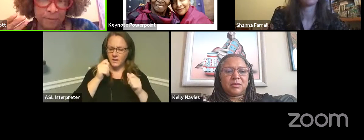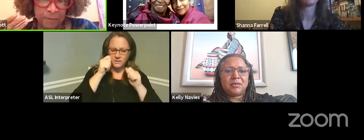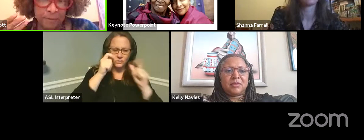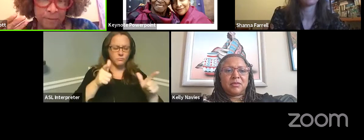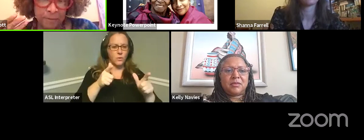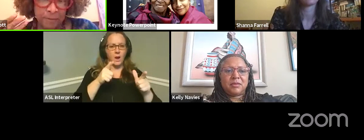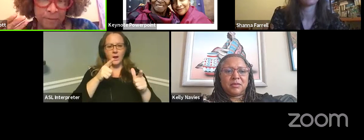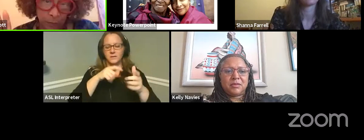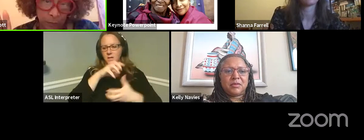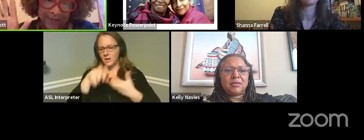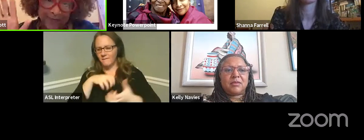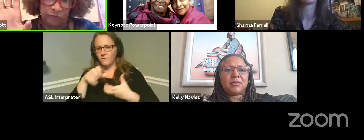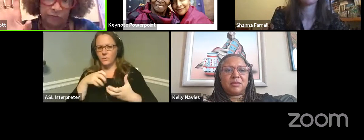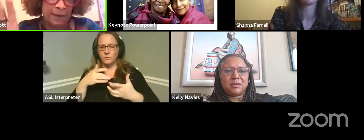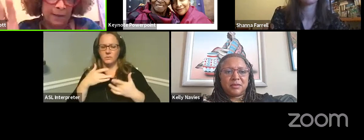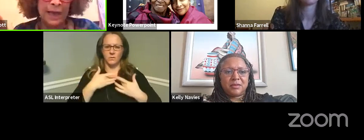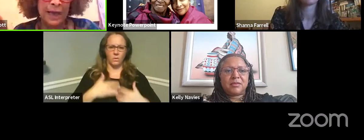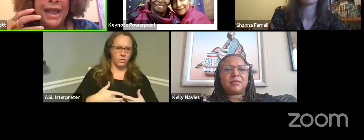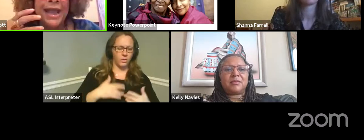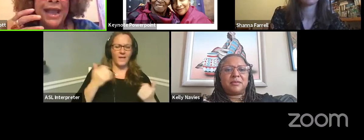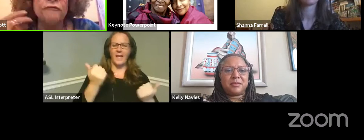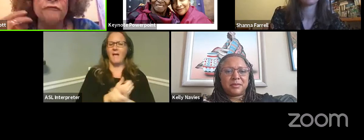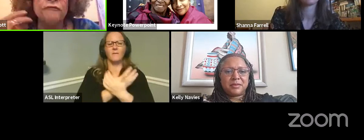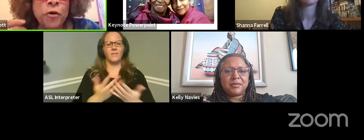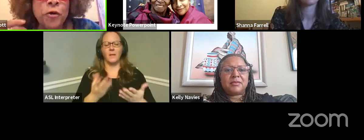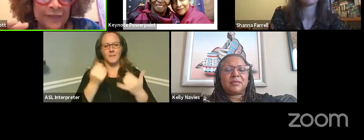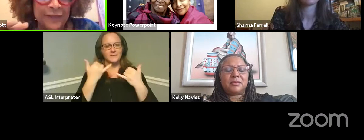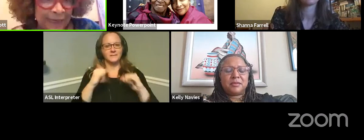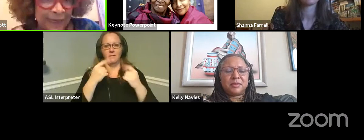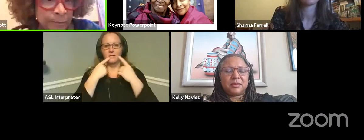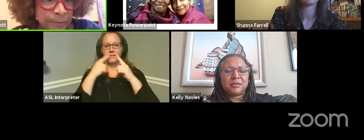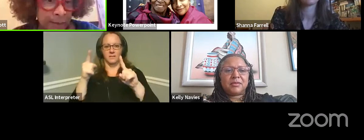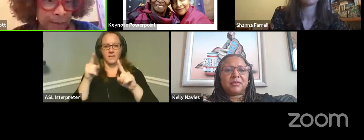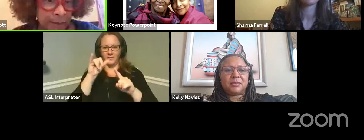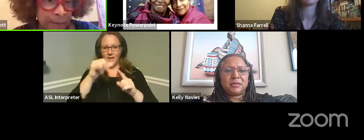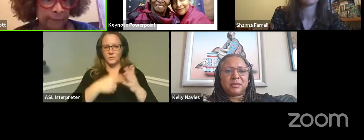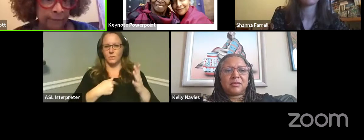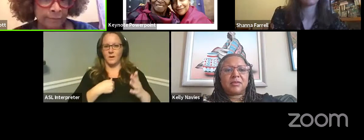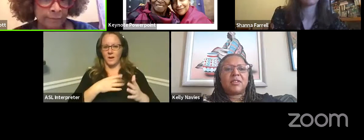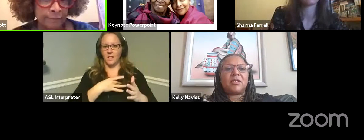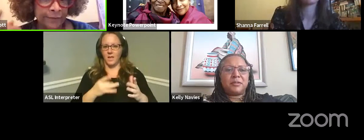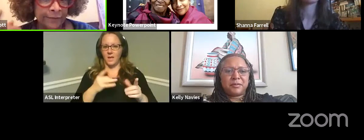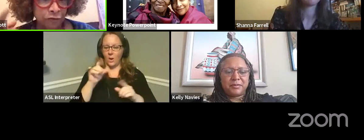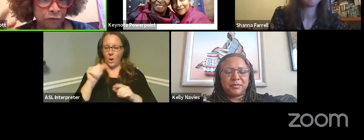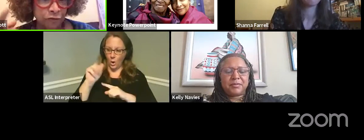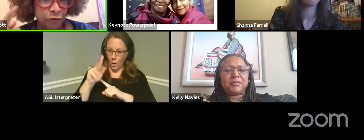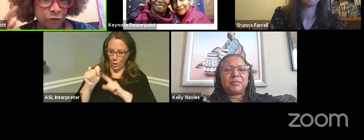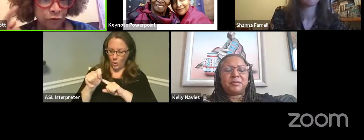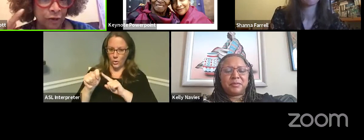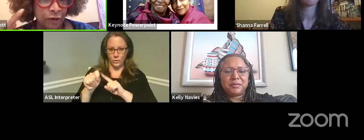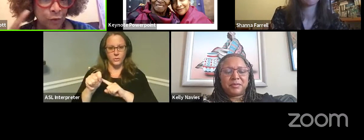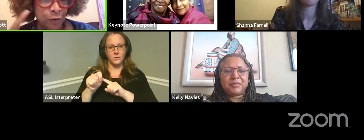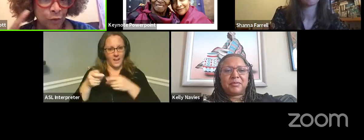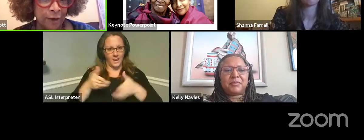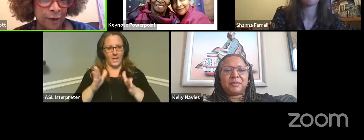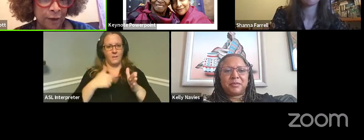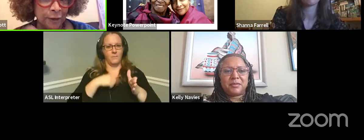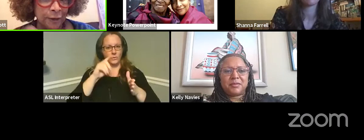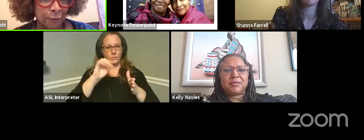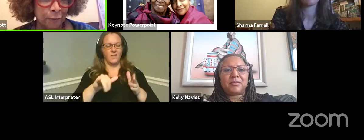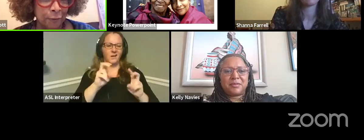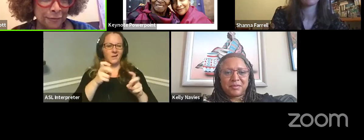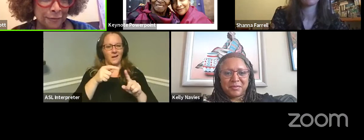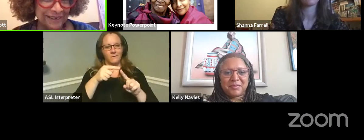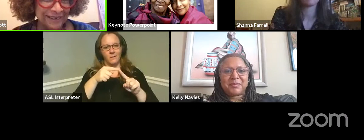and still find your way. That's what I'm about. And art has afforded that liberty to me. That's that circular Southern way of answering